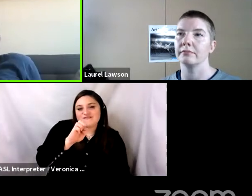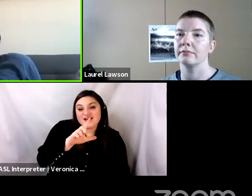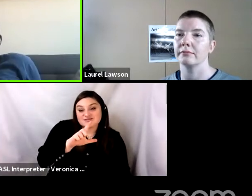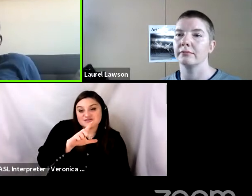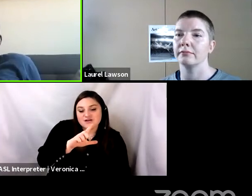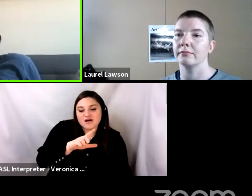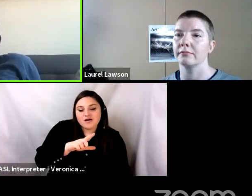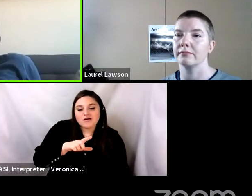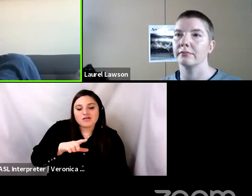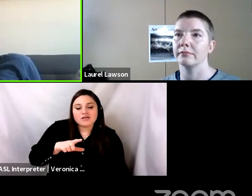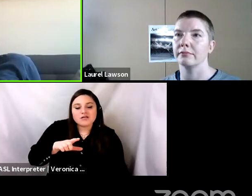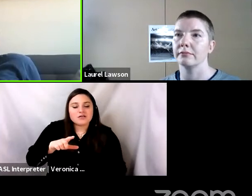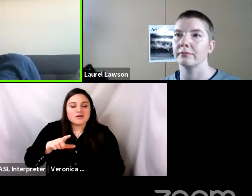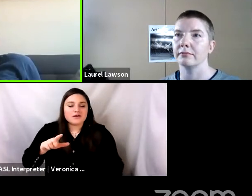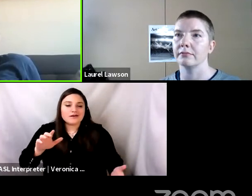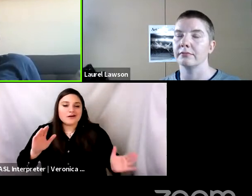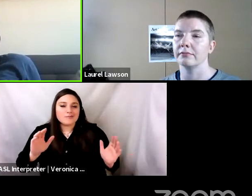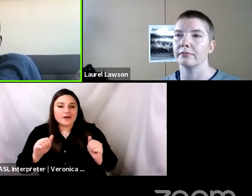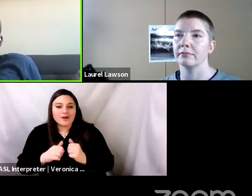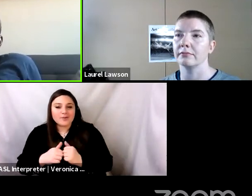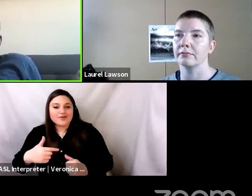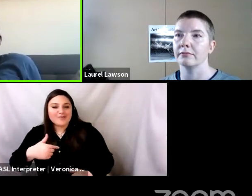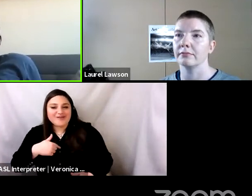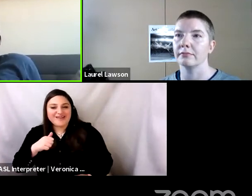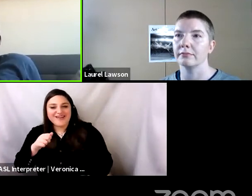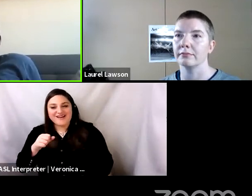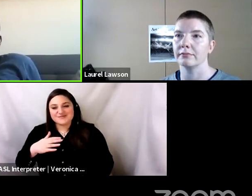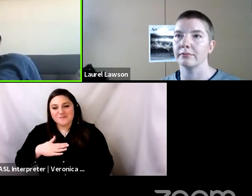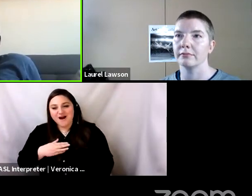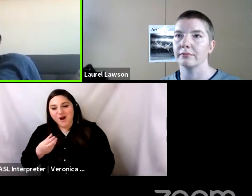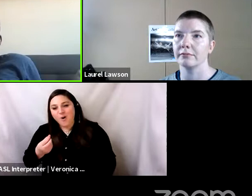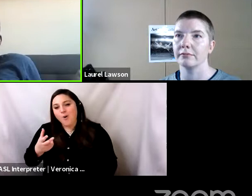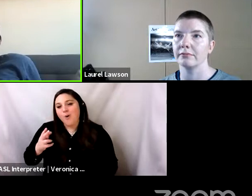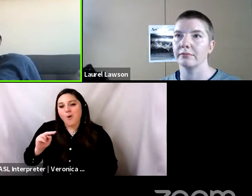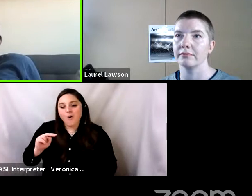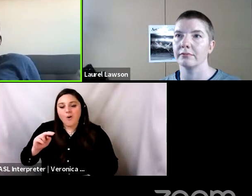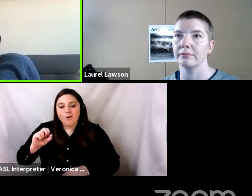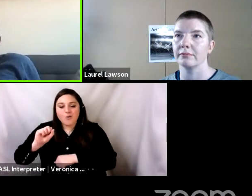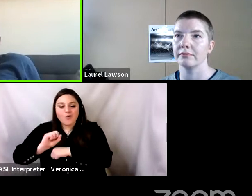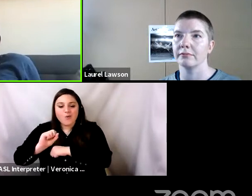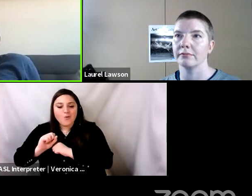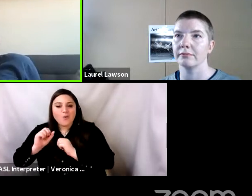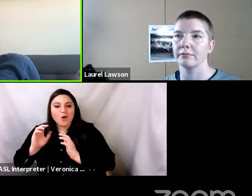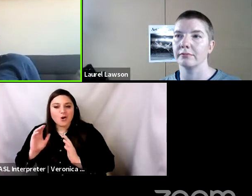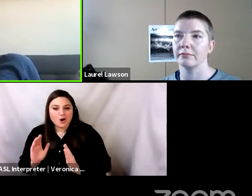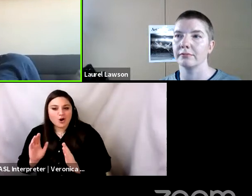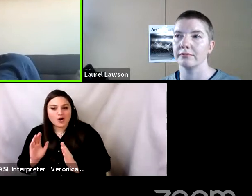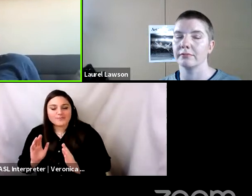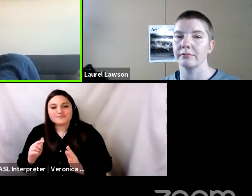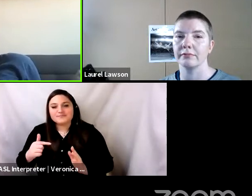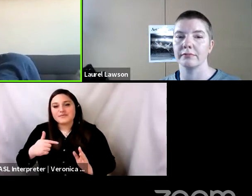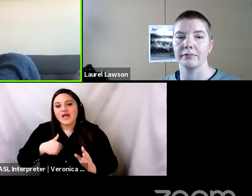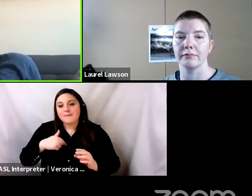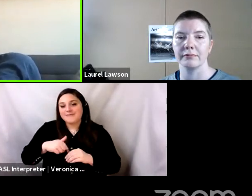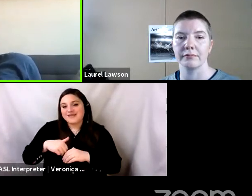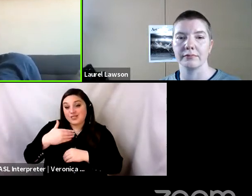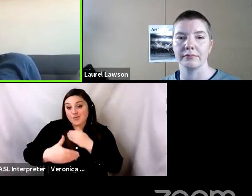Currently in a process with Alice and Laurel, and with Kinetic Light, developing this piece called